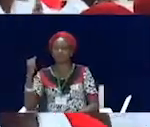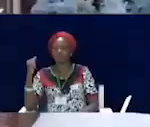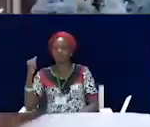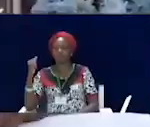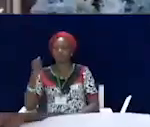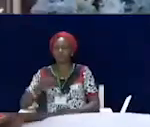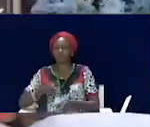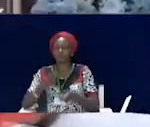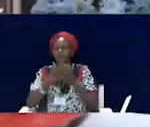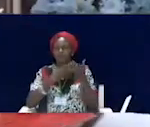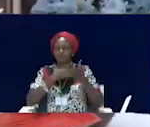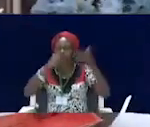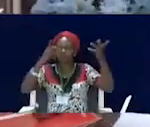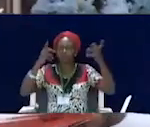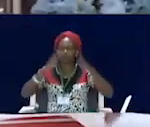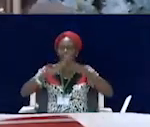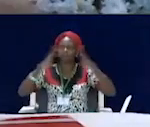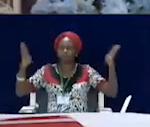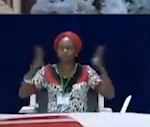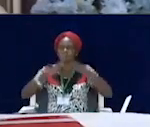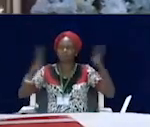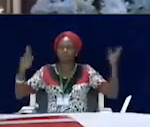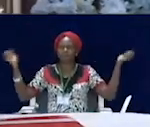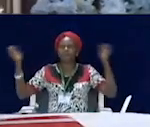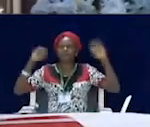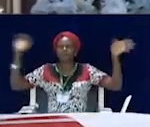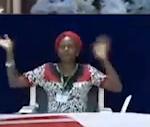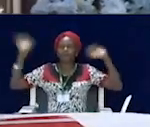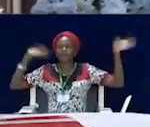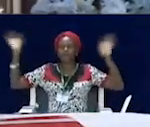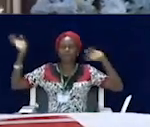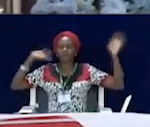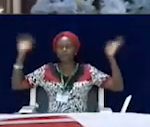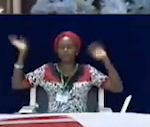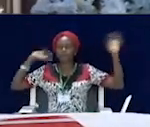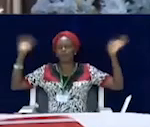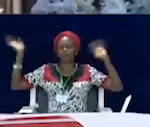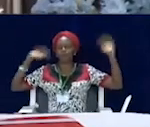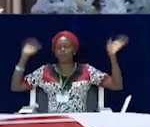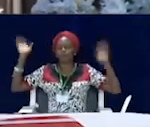Well, let somebody shout a big, big hallelujah.